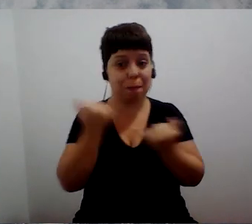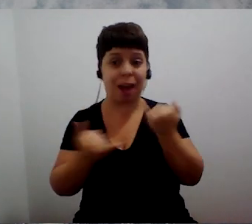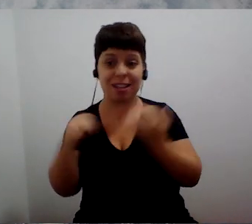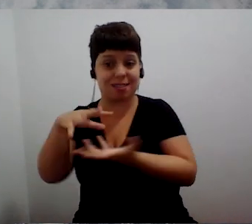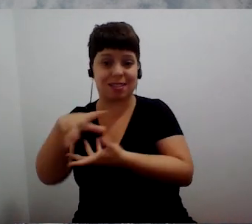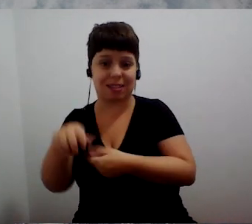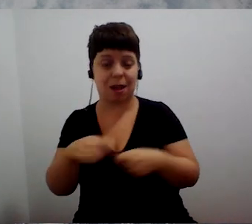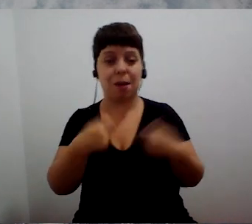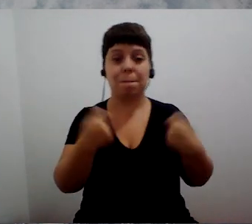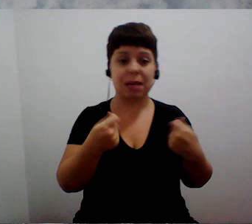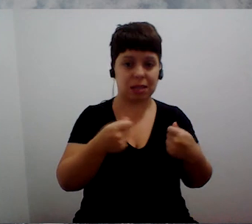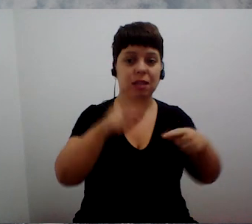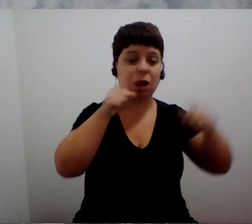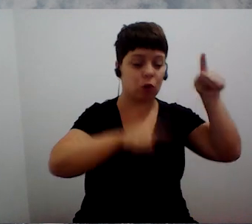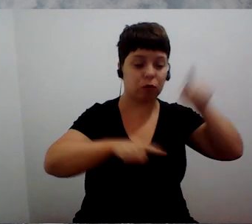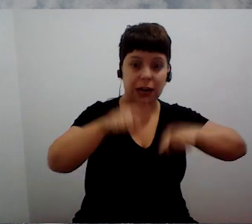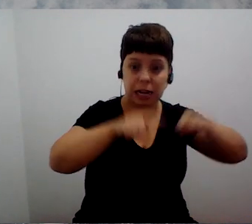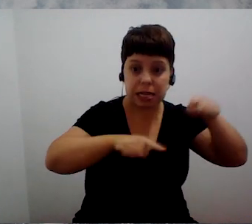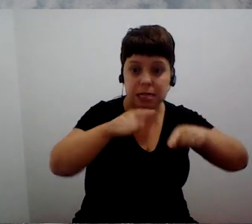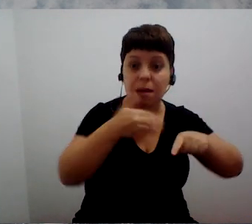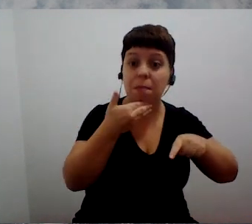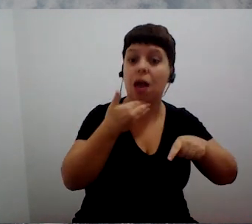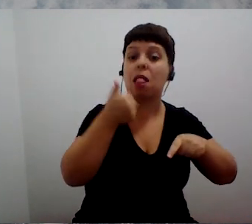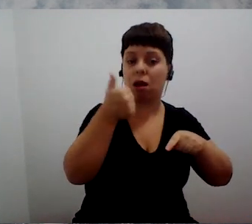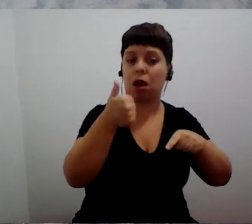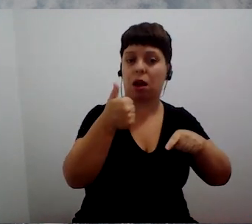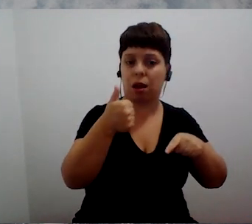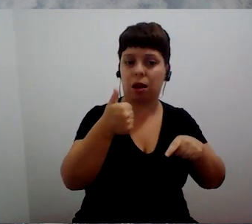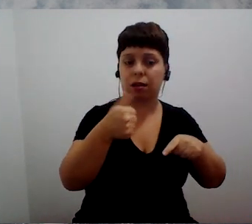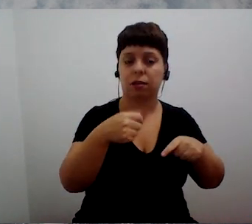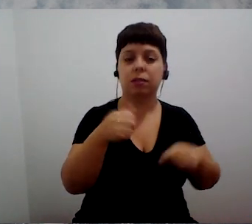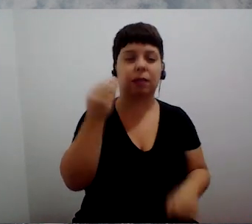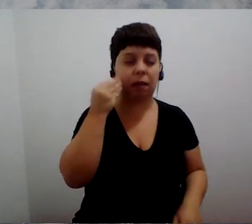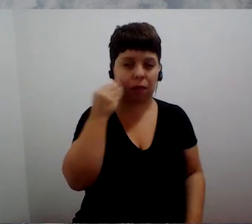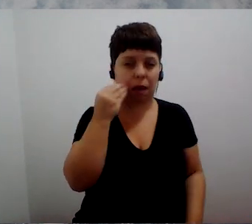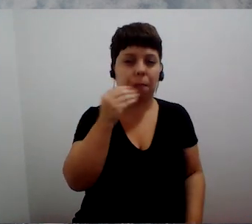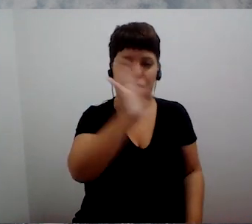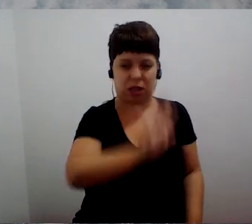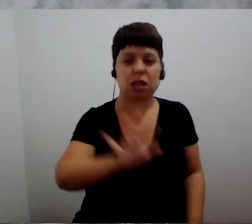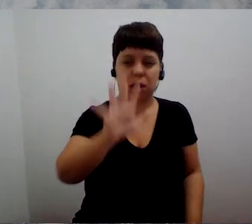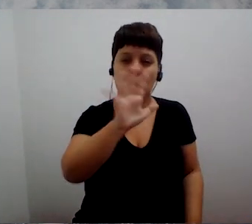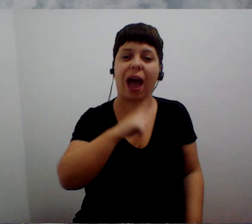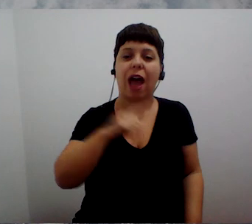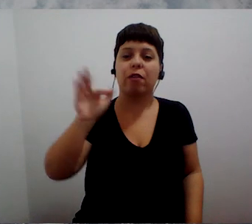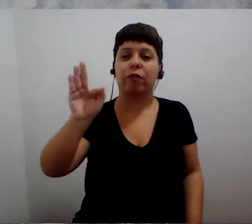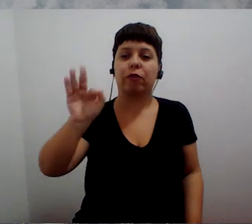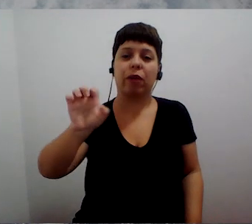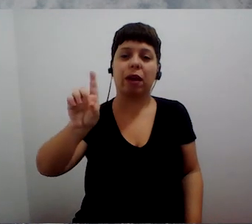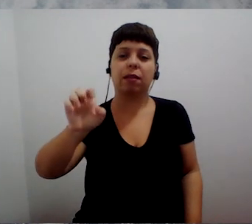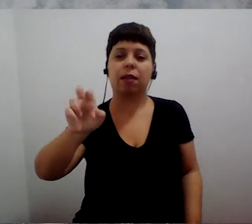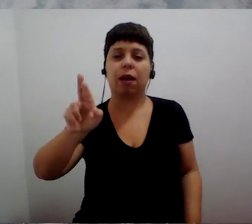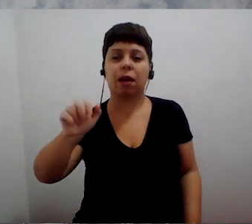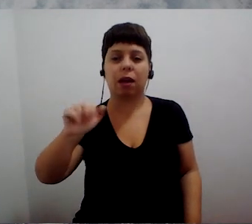to improve our governance systems, not only linking the federal level, Brazil is a federation, so also together